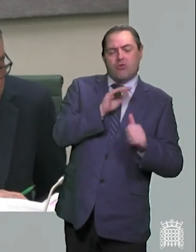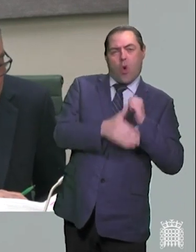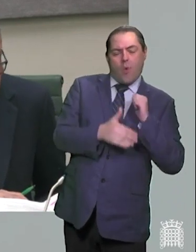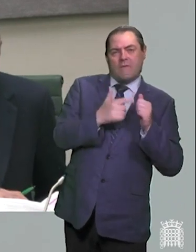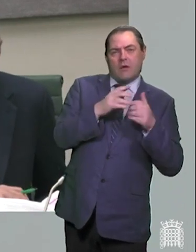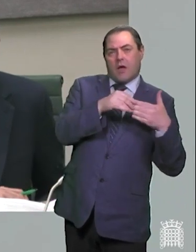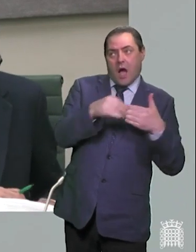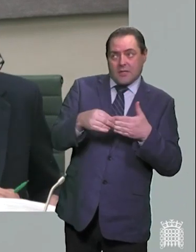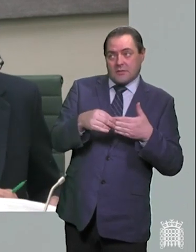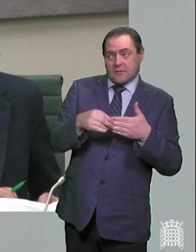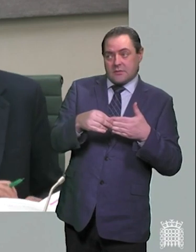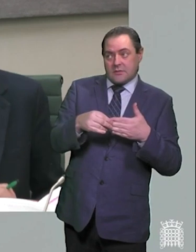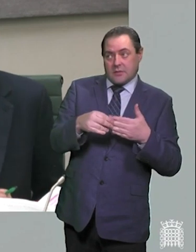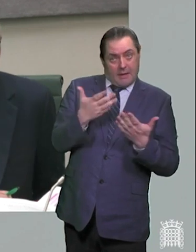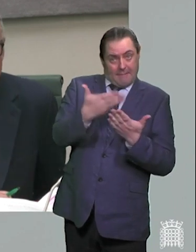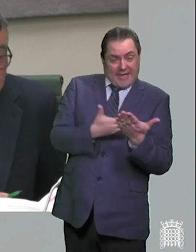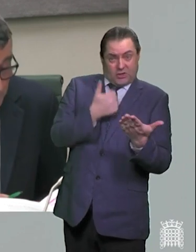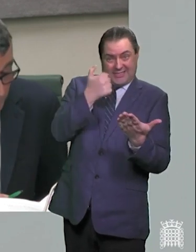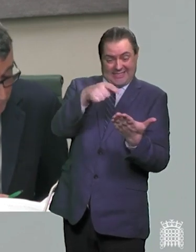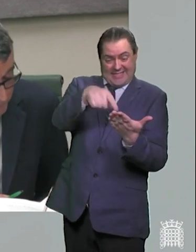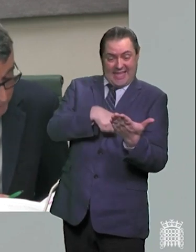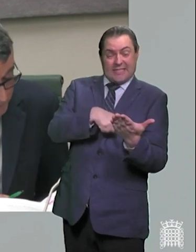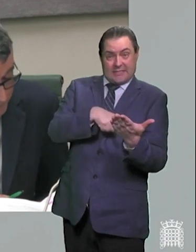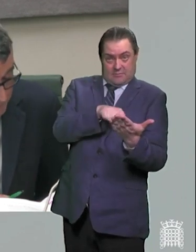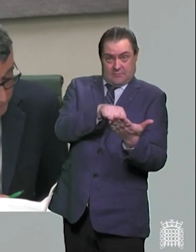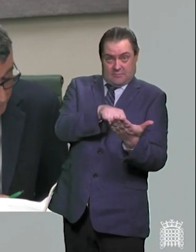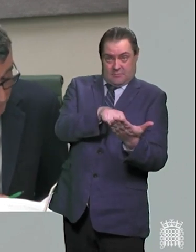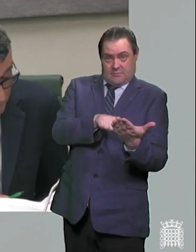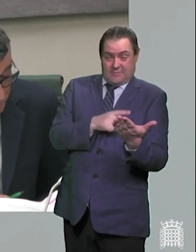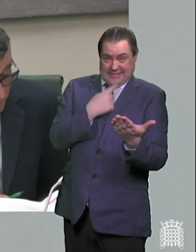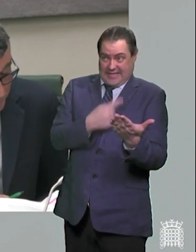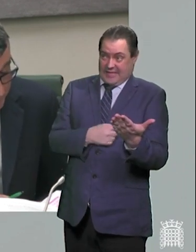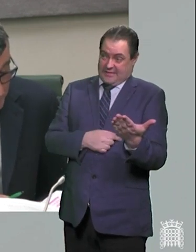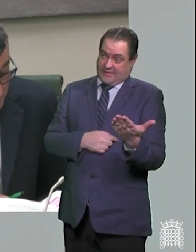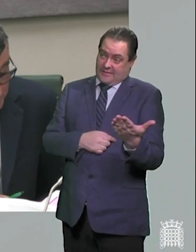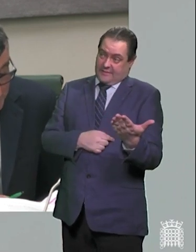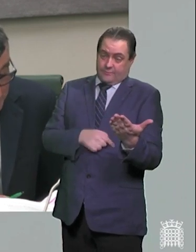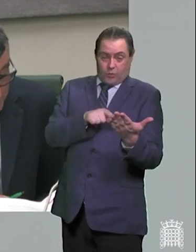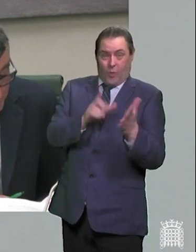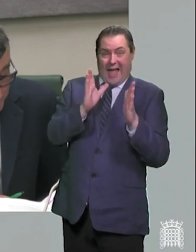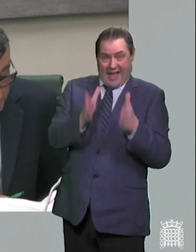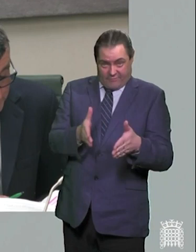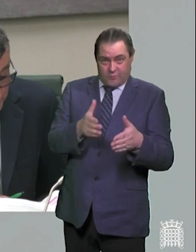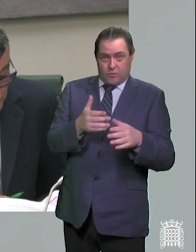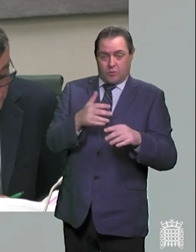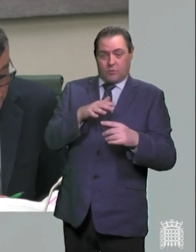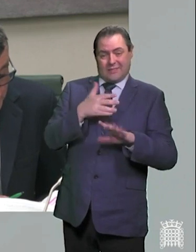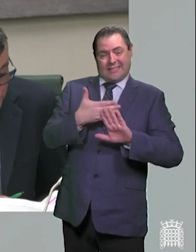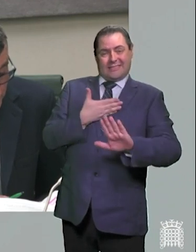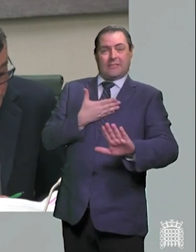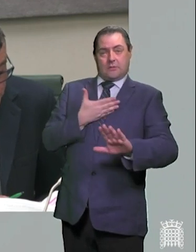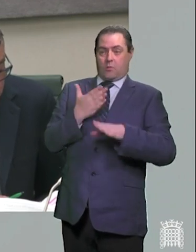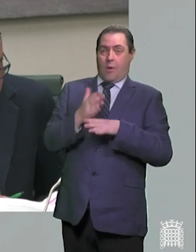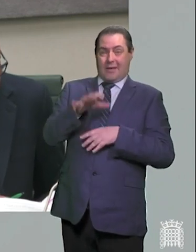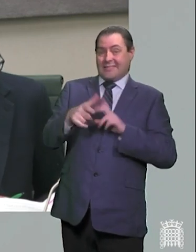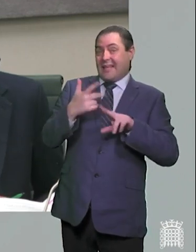read to you, it's on page 6 of the bundle, what the guidance actually says. You must maintain social distancing in the workplace